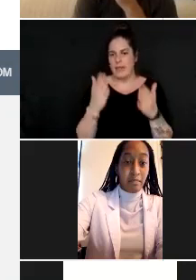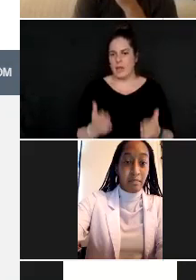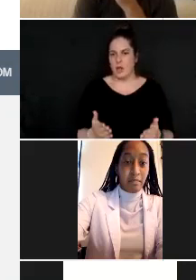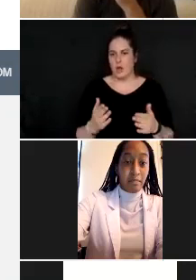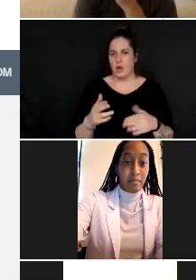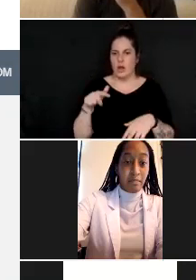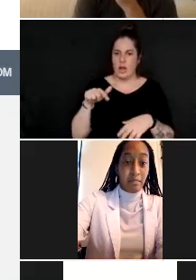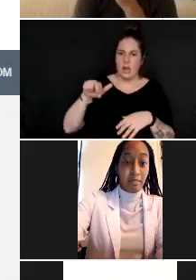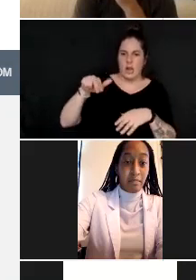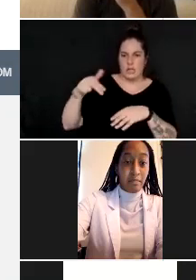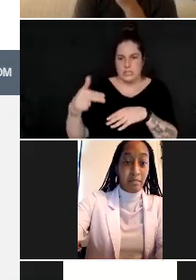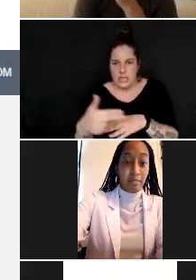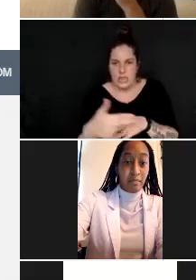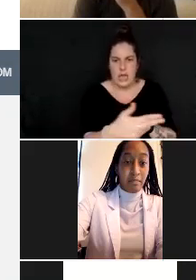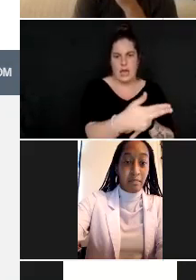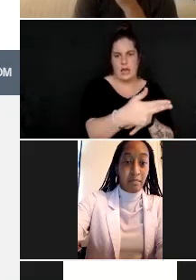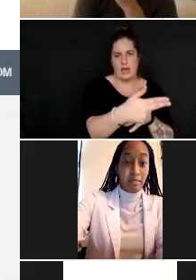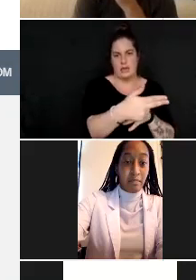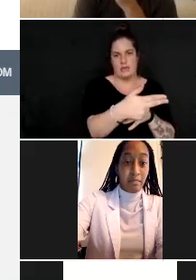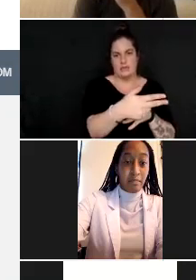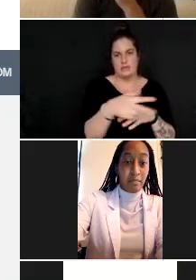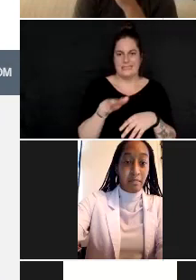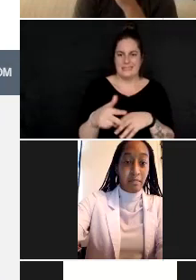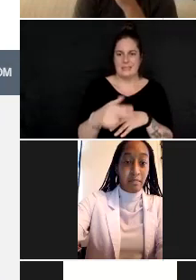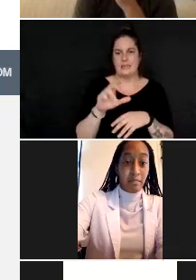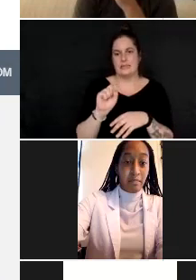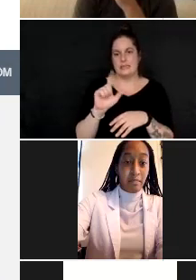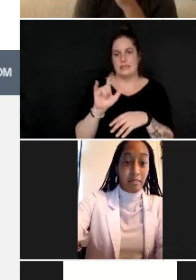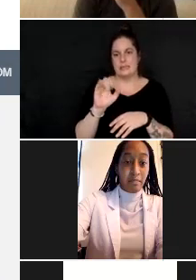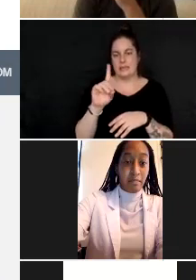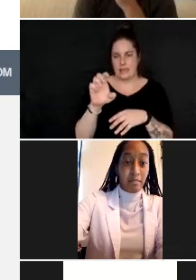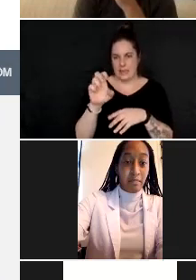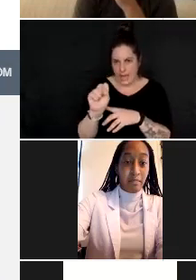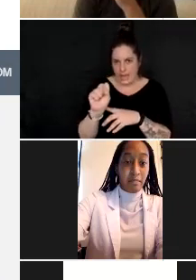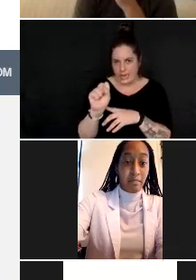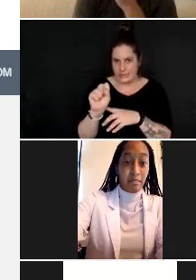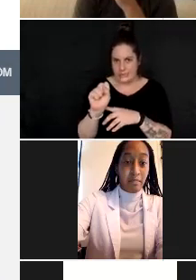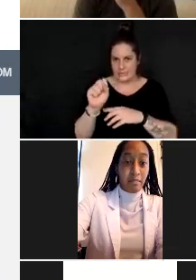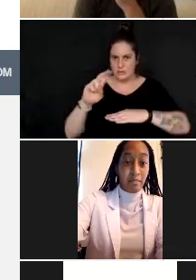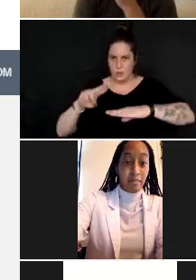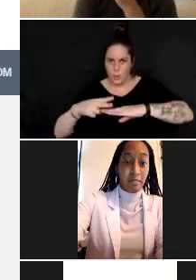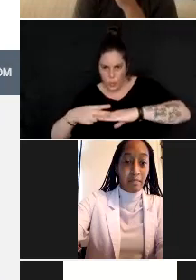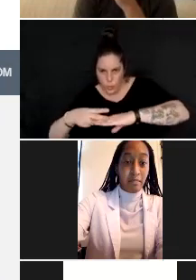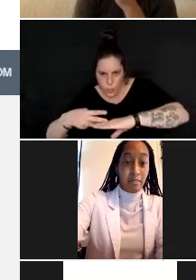the baseball player's body is in contact with the ground, there's friction. And that friction